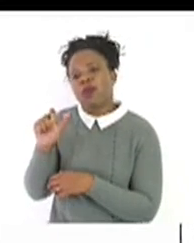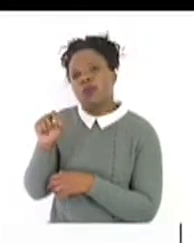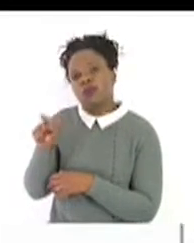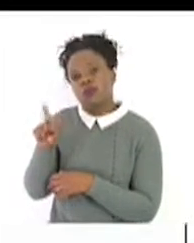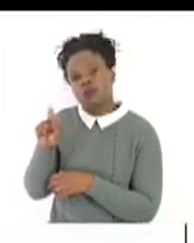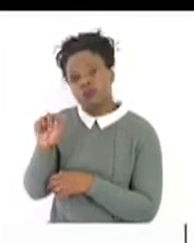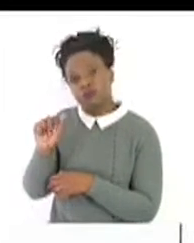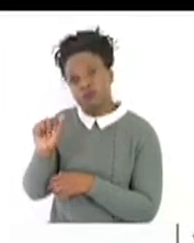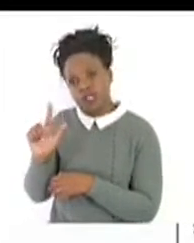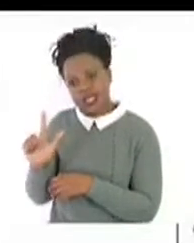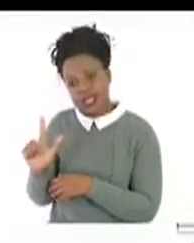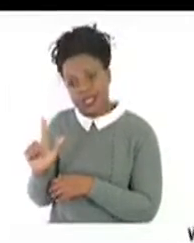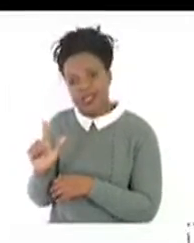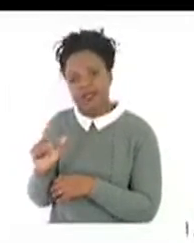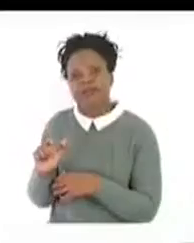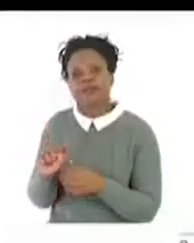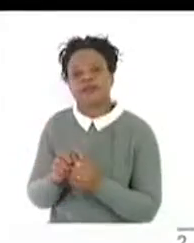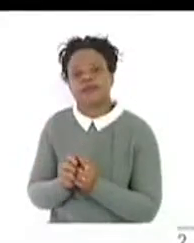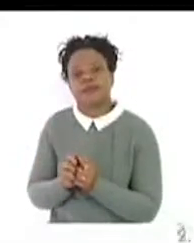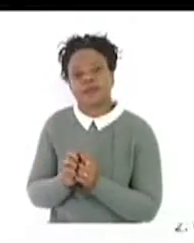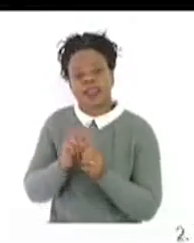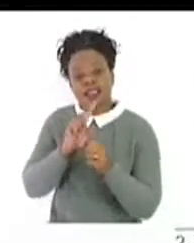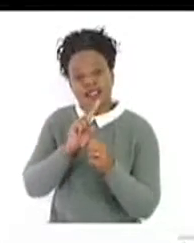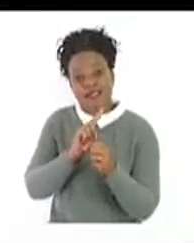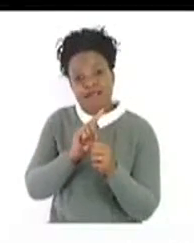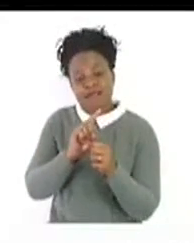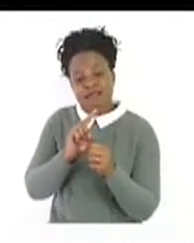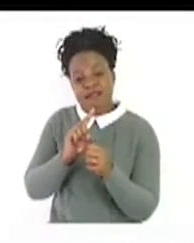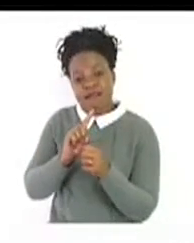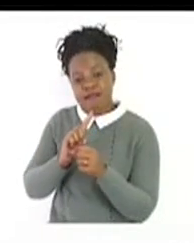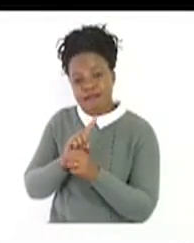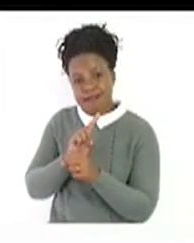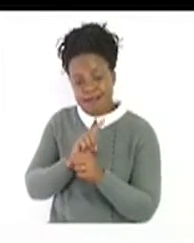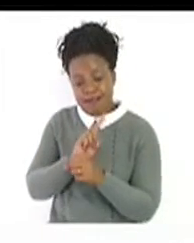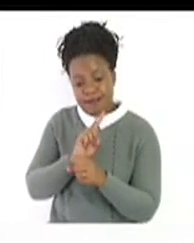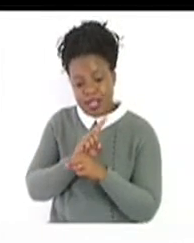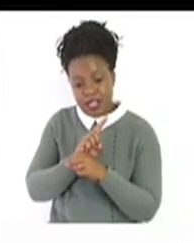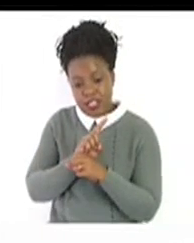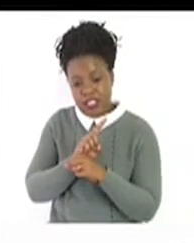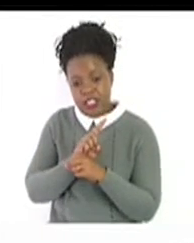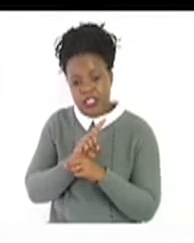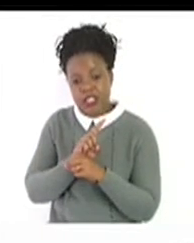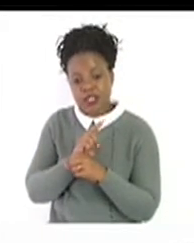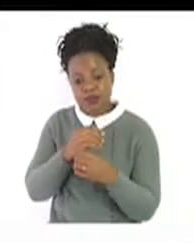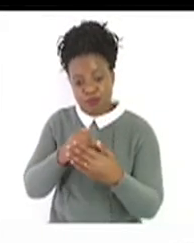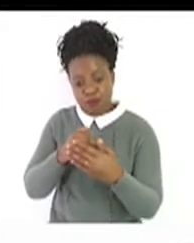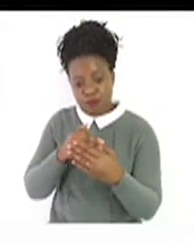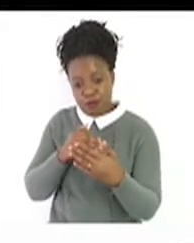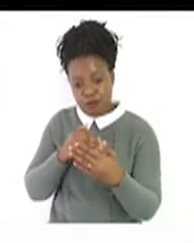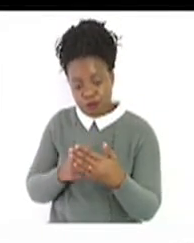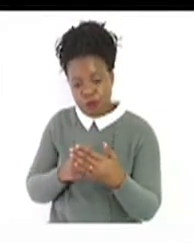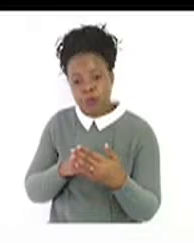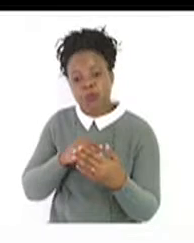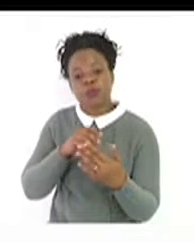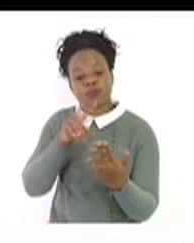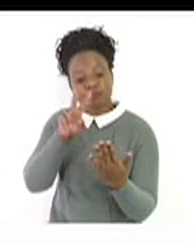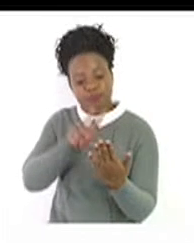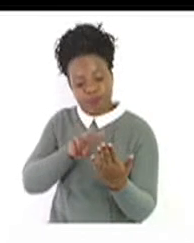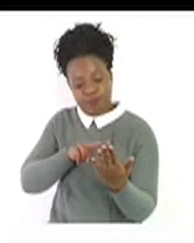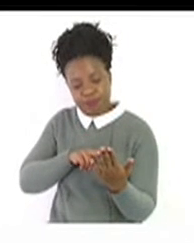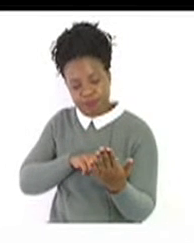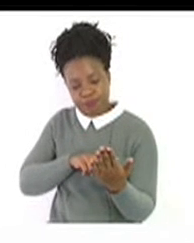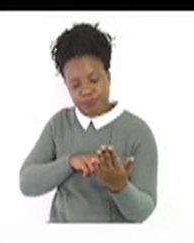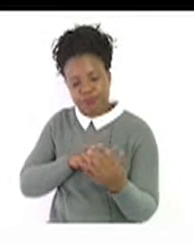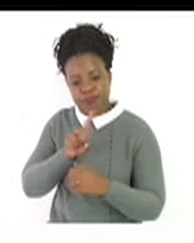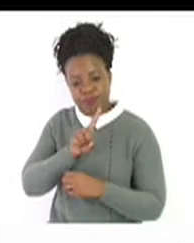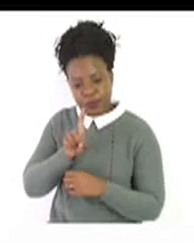the questions. So let's go to our questions. Number 1 is saying, why did the mice